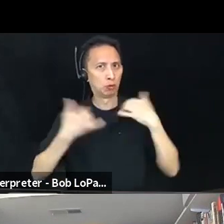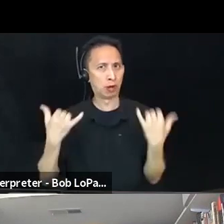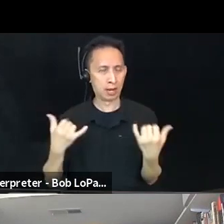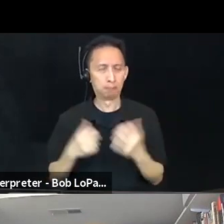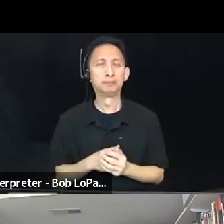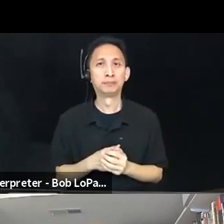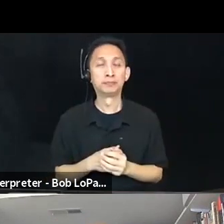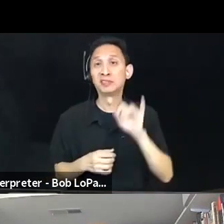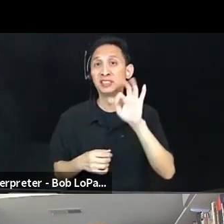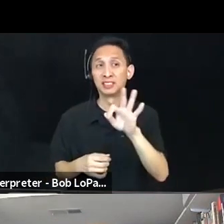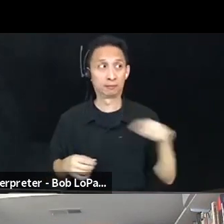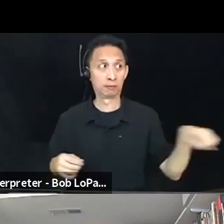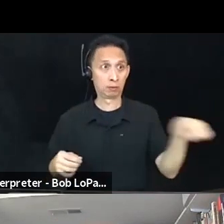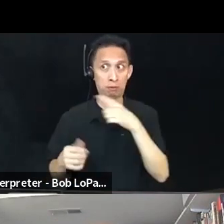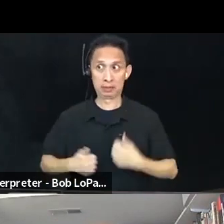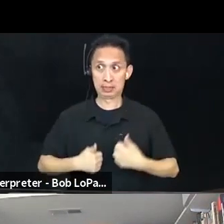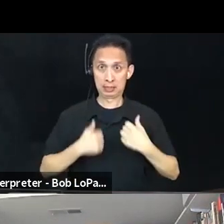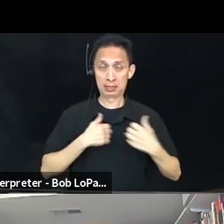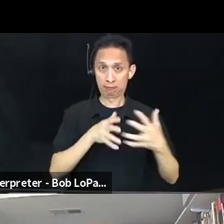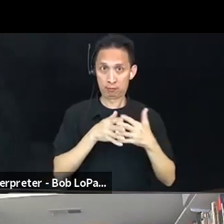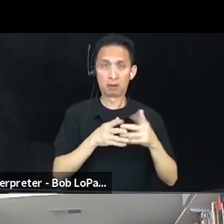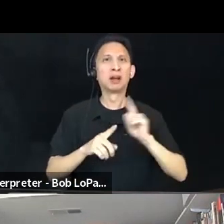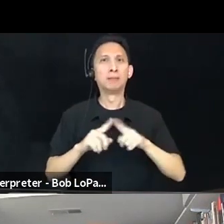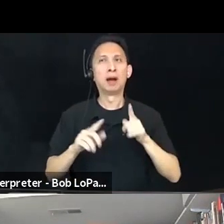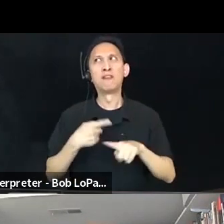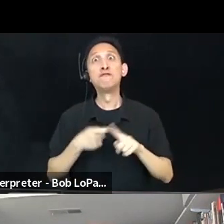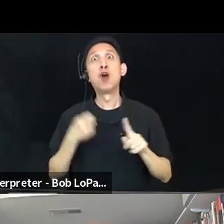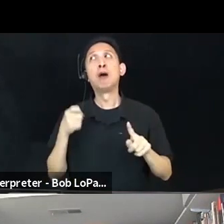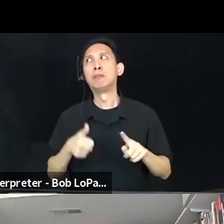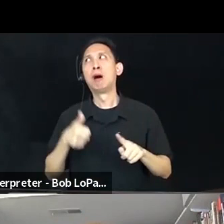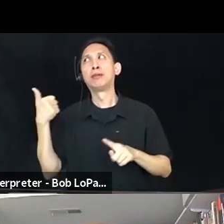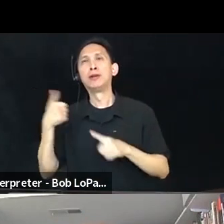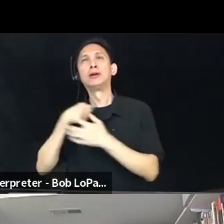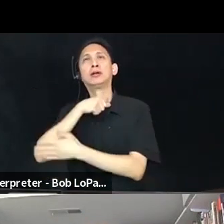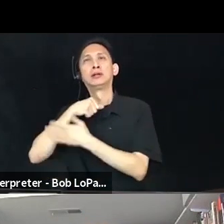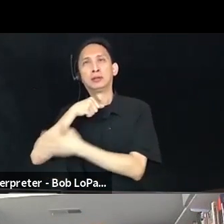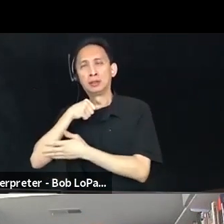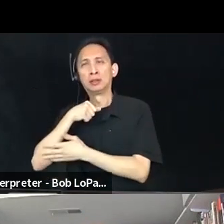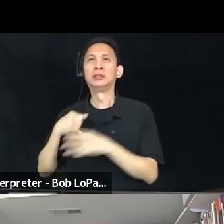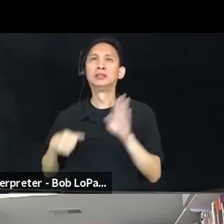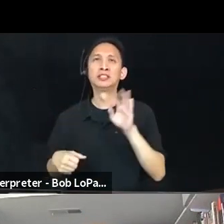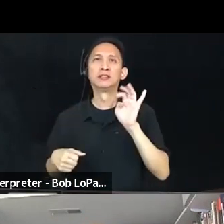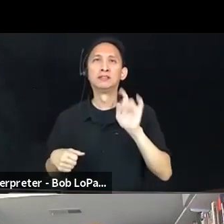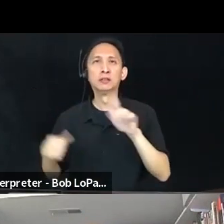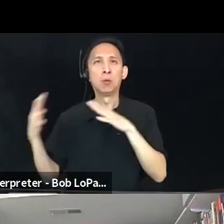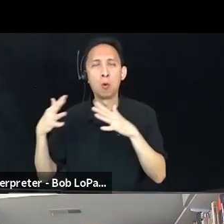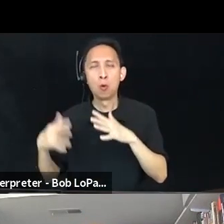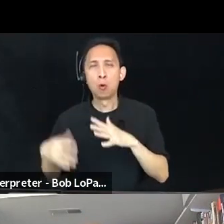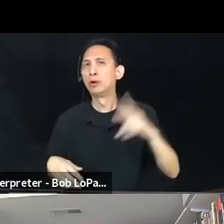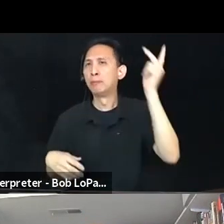in the United States but come from parts of the world where civil war, political and social disorder have